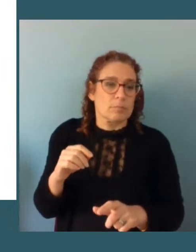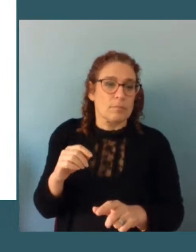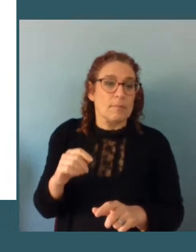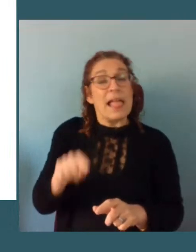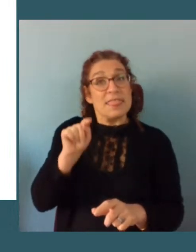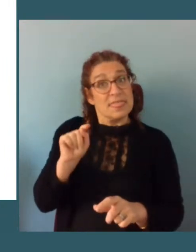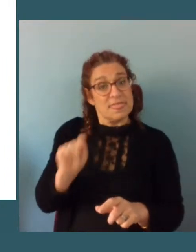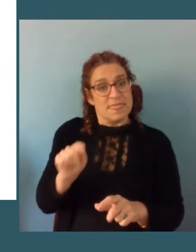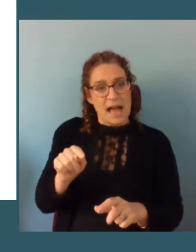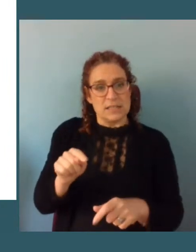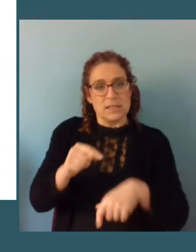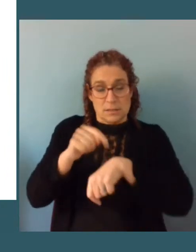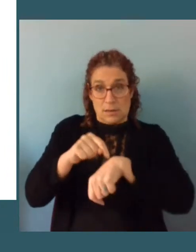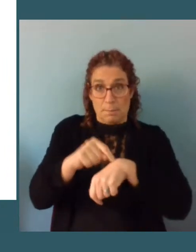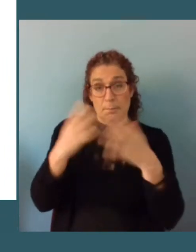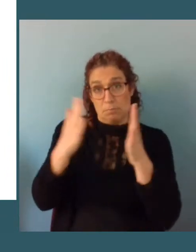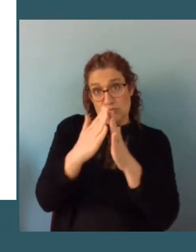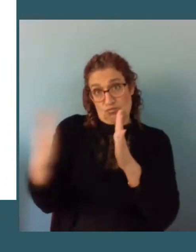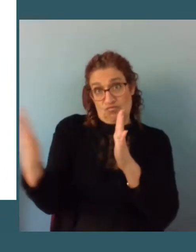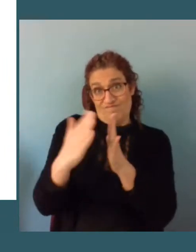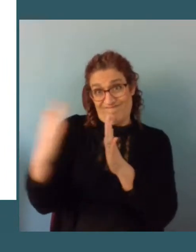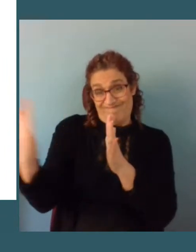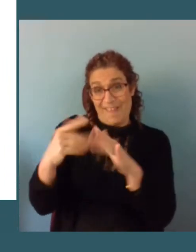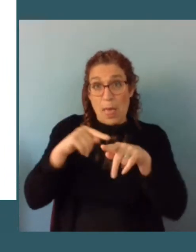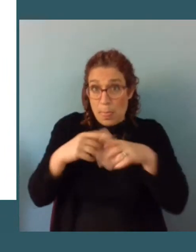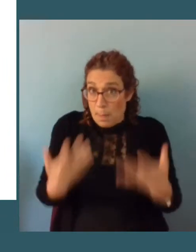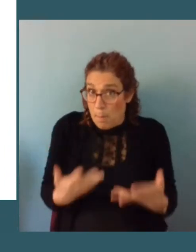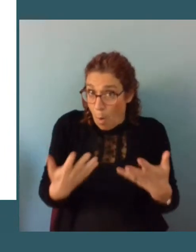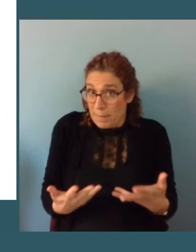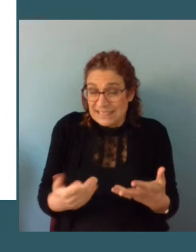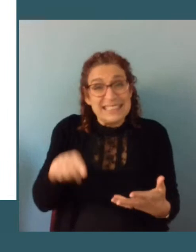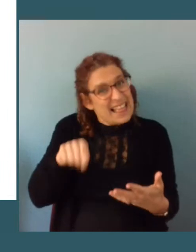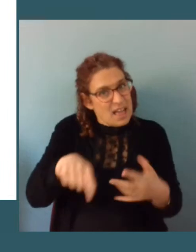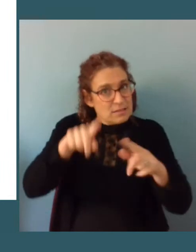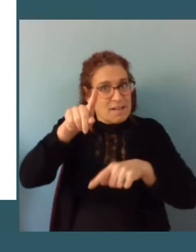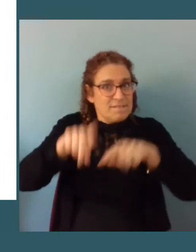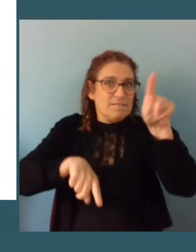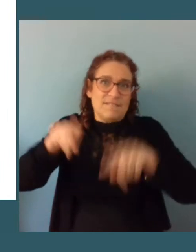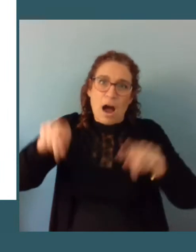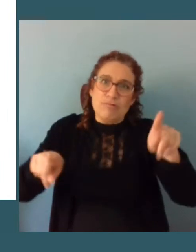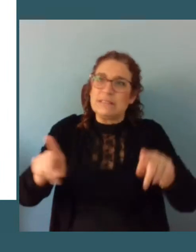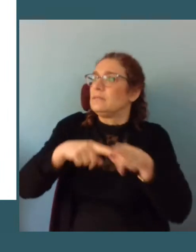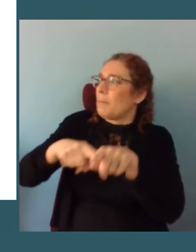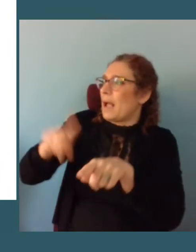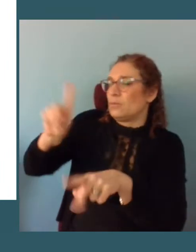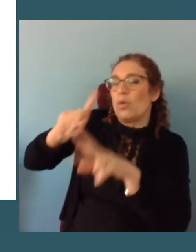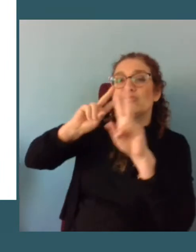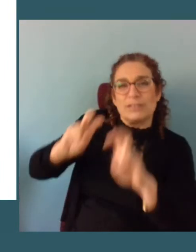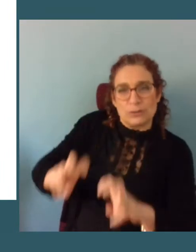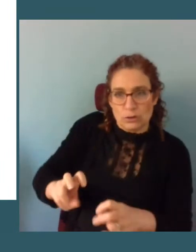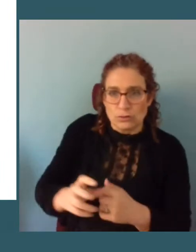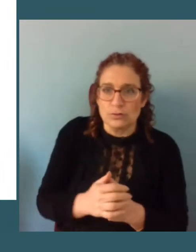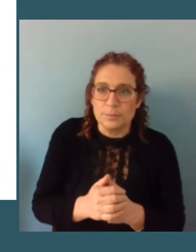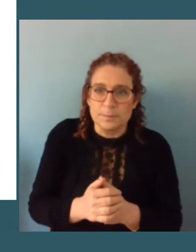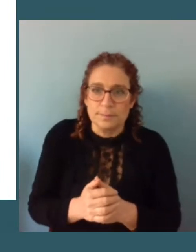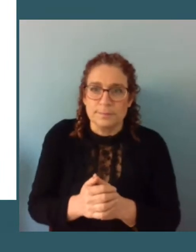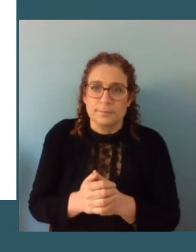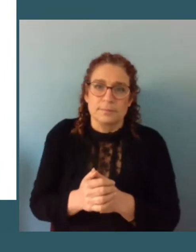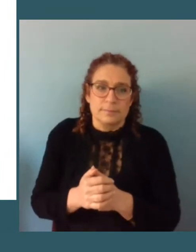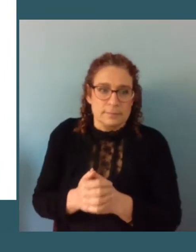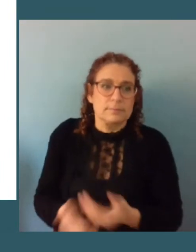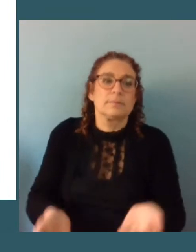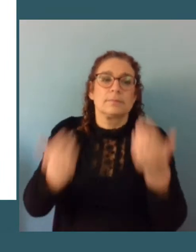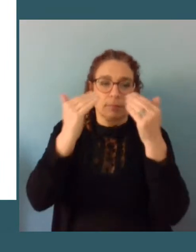at present, in our understanding, is varying as researchers emerge. And the third category, which